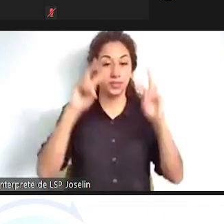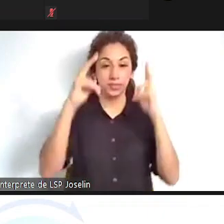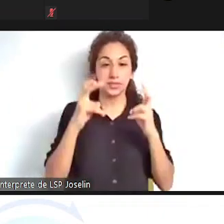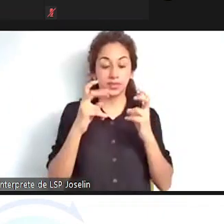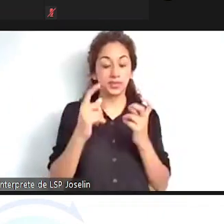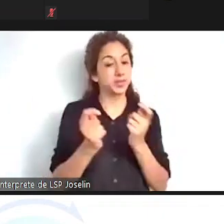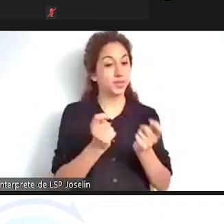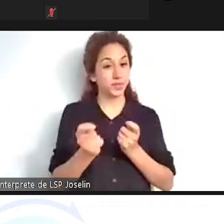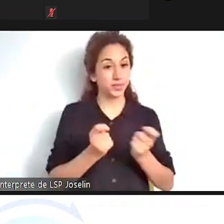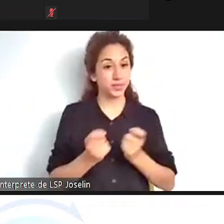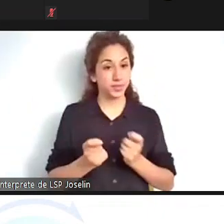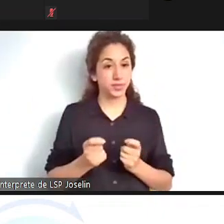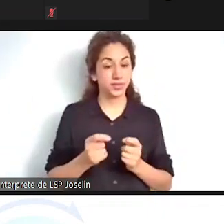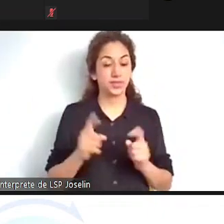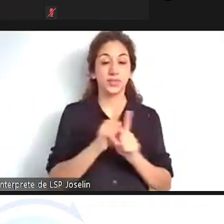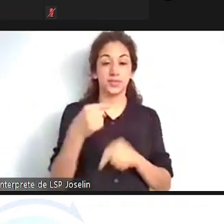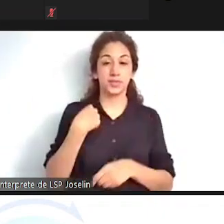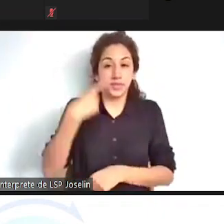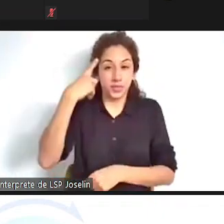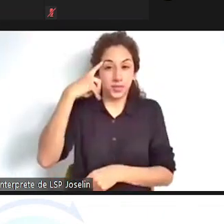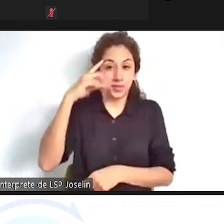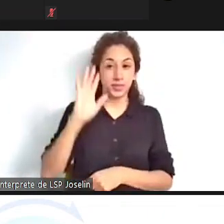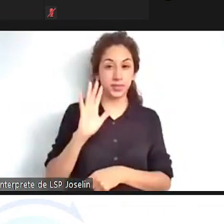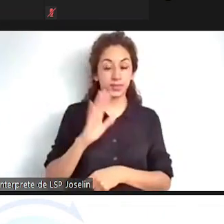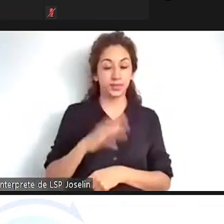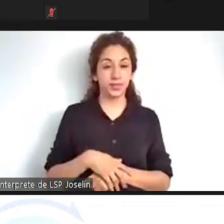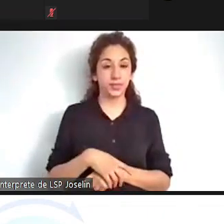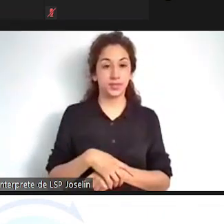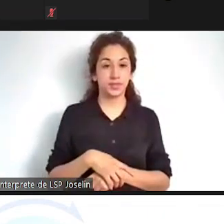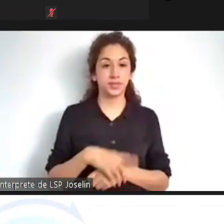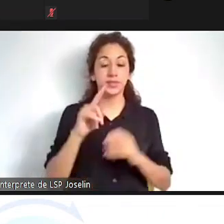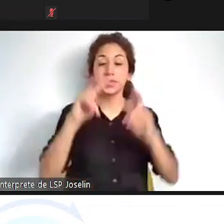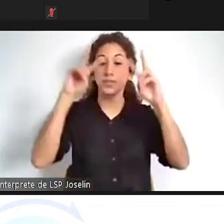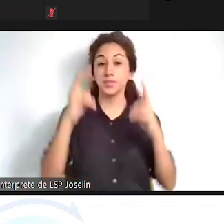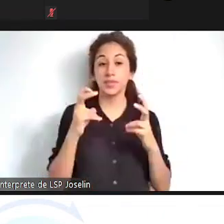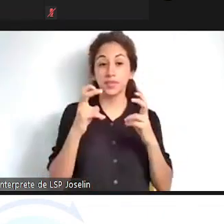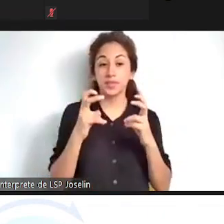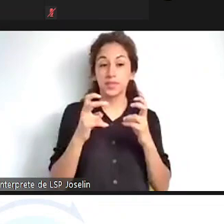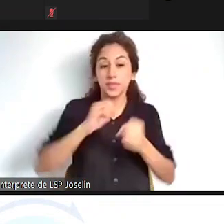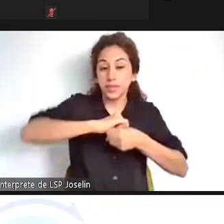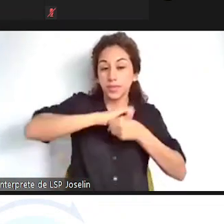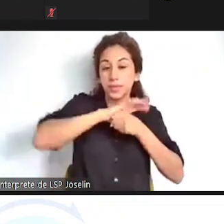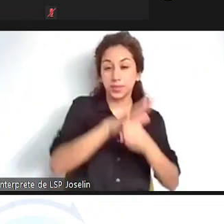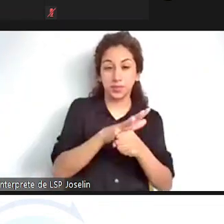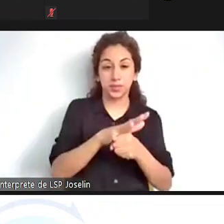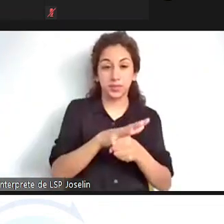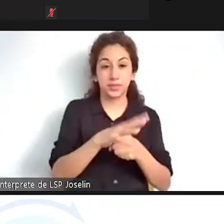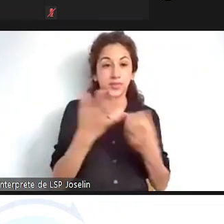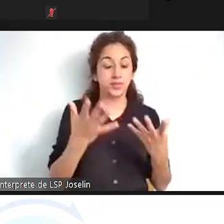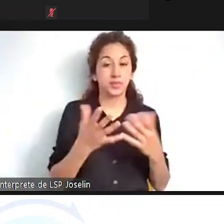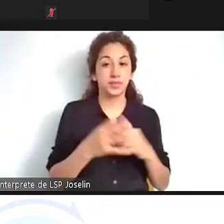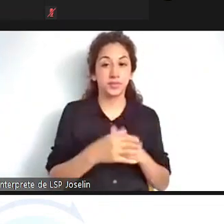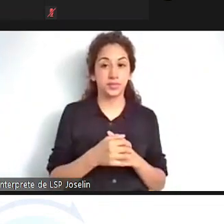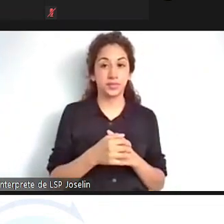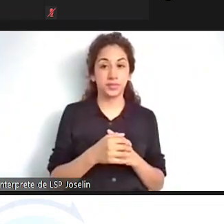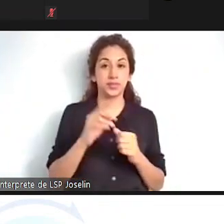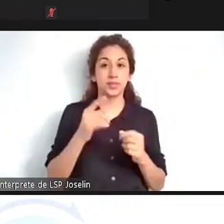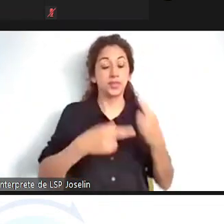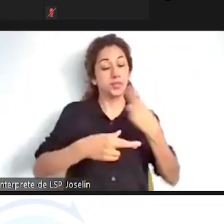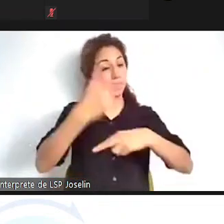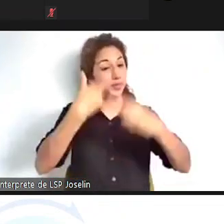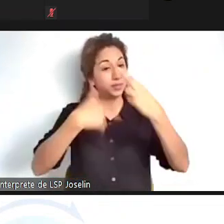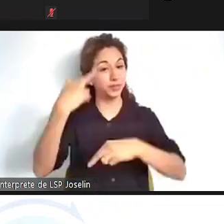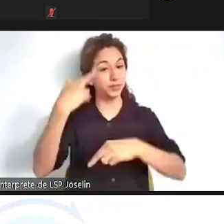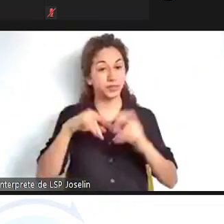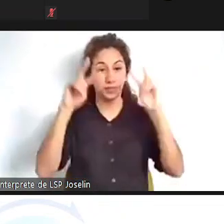efforts in terms of regulation being done and i think that with the pandemic the